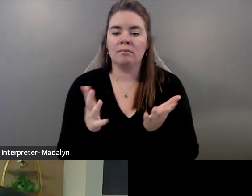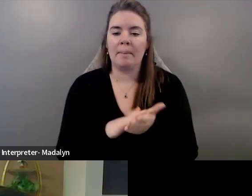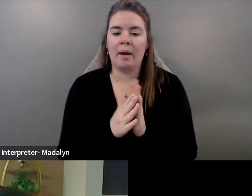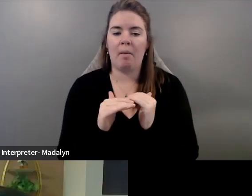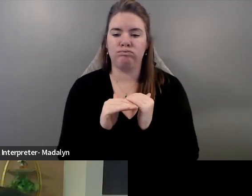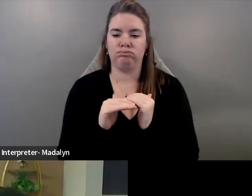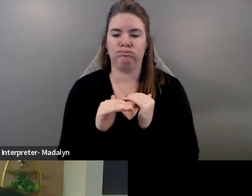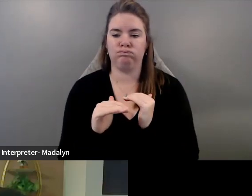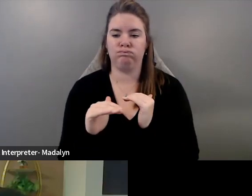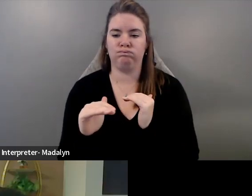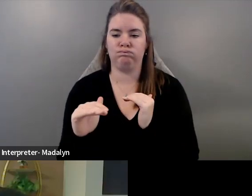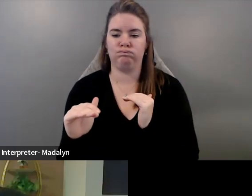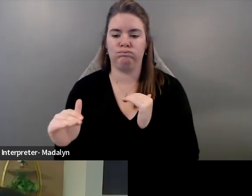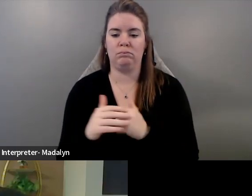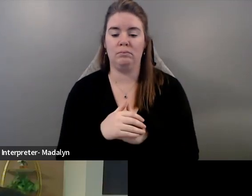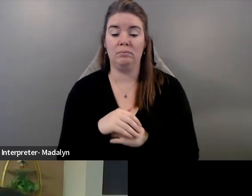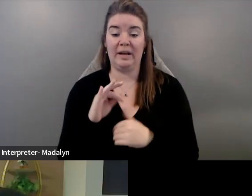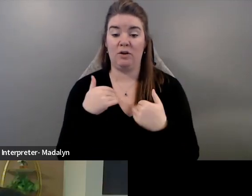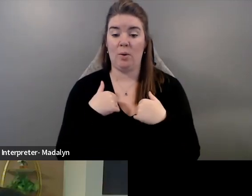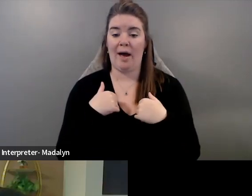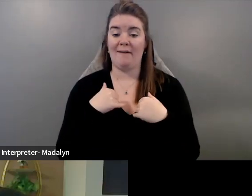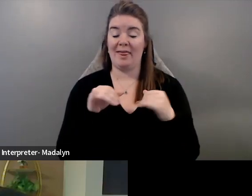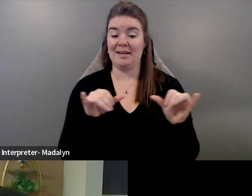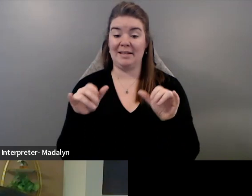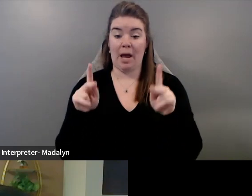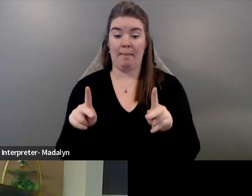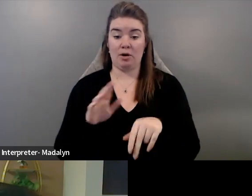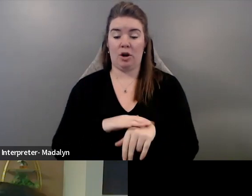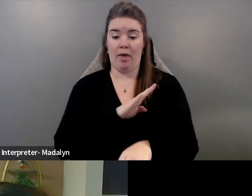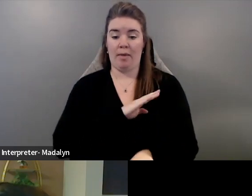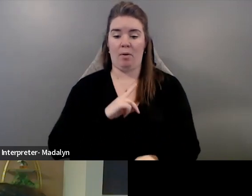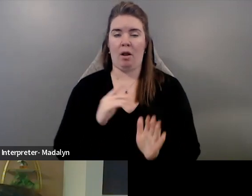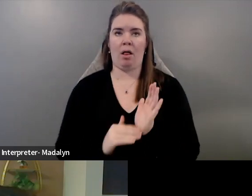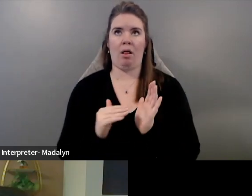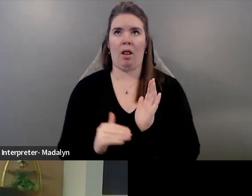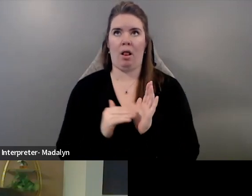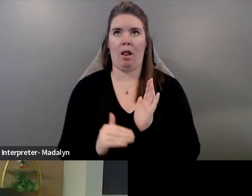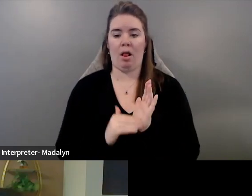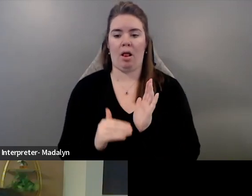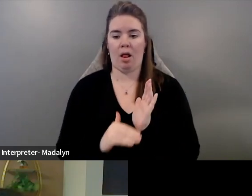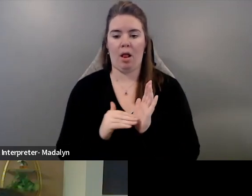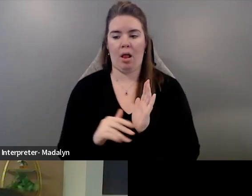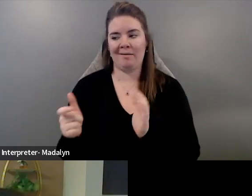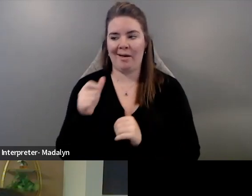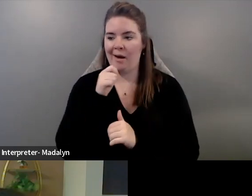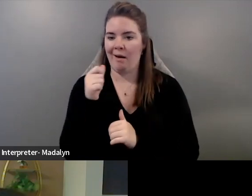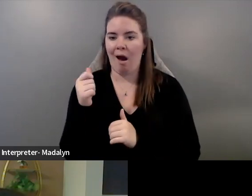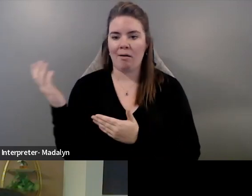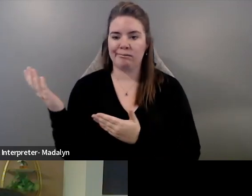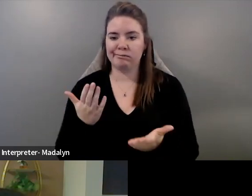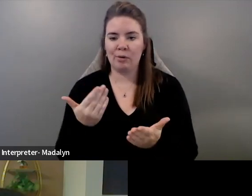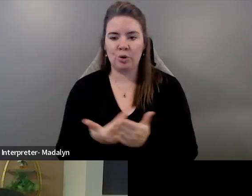have the same person on the board over and over and over and over and over, they're not bringing anything new to the table. Nothing new is